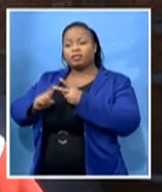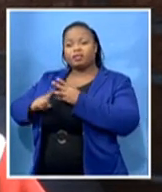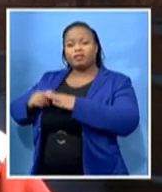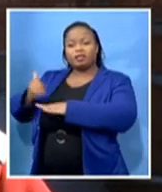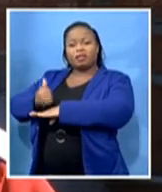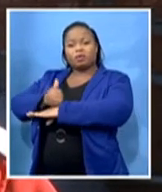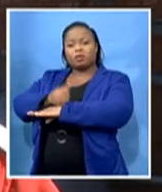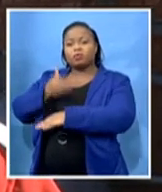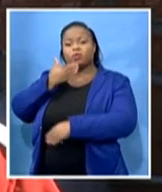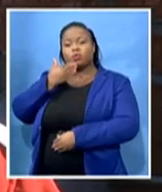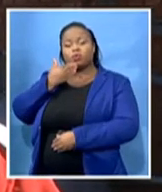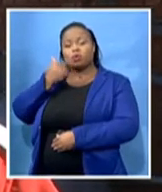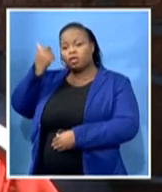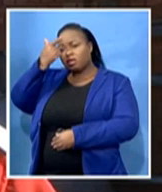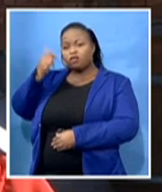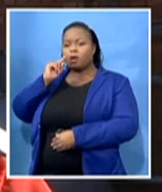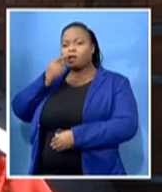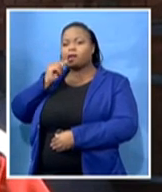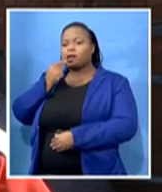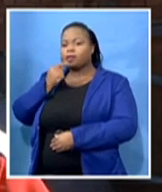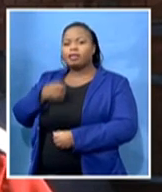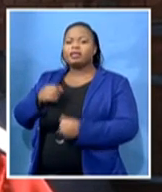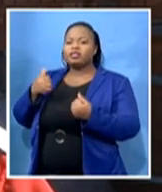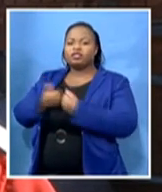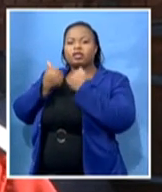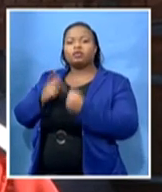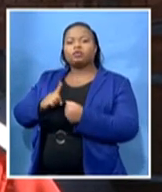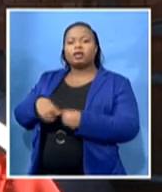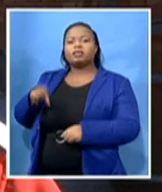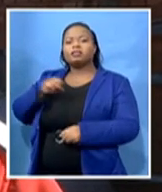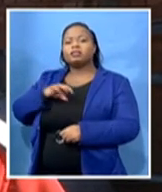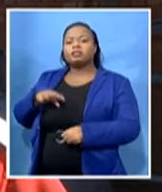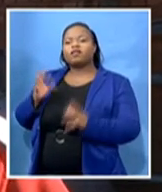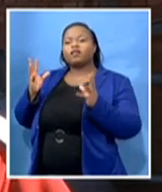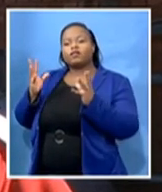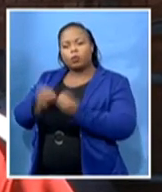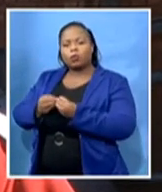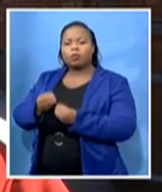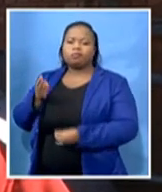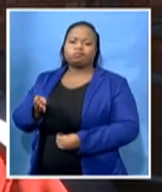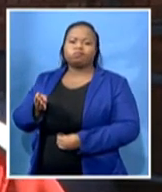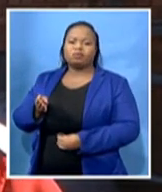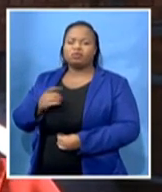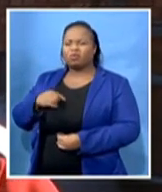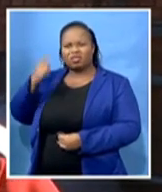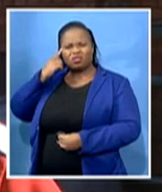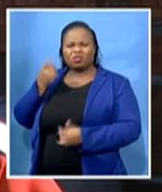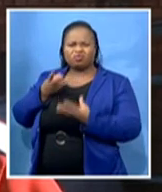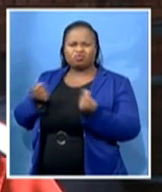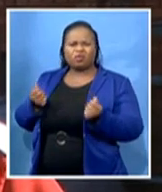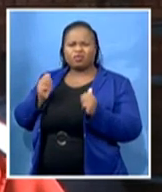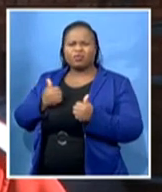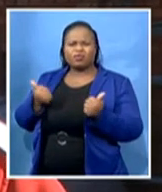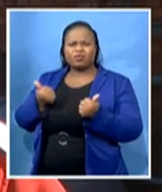challenge of capacity. It's a matter that by now we thought that it should have been addressed and attended to. that nobody